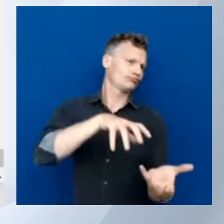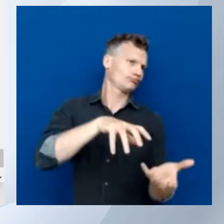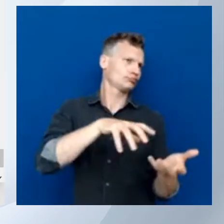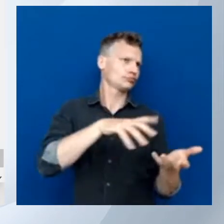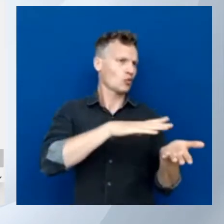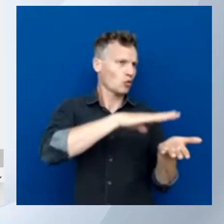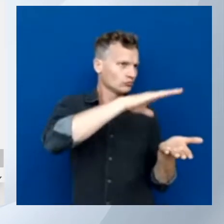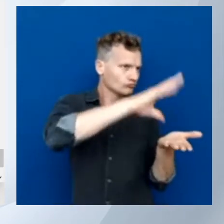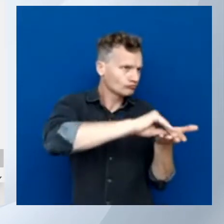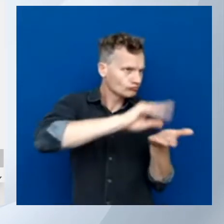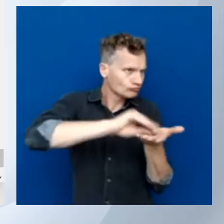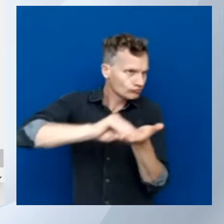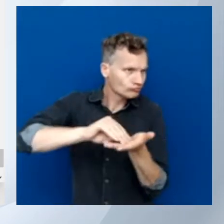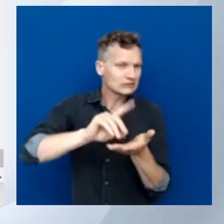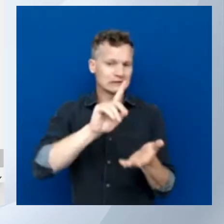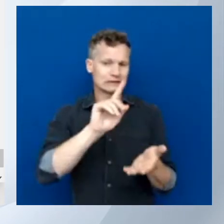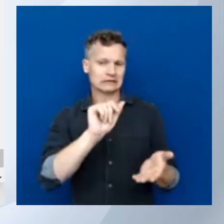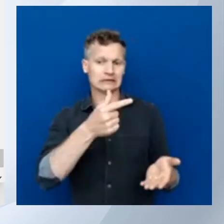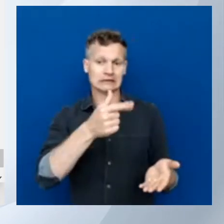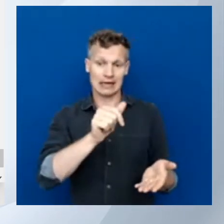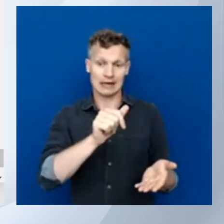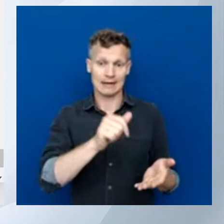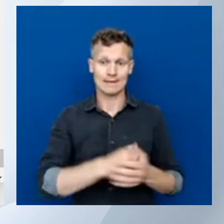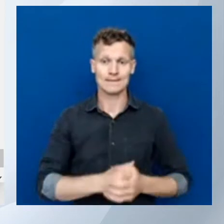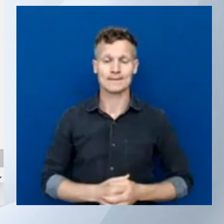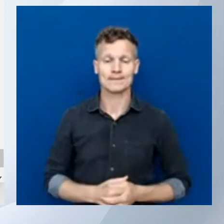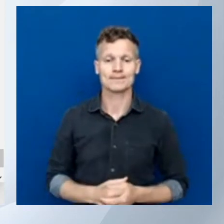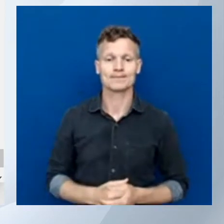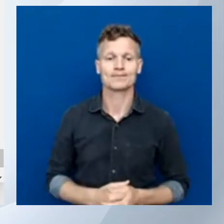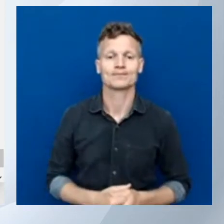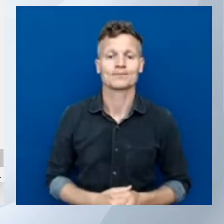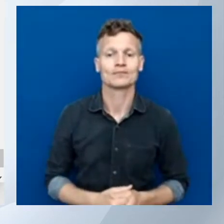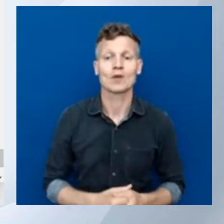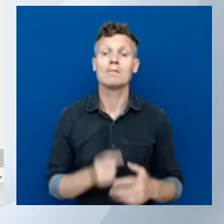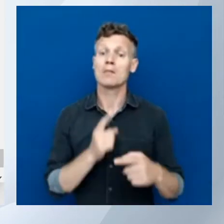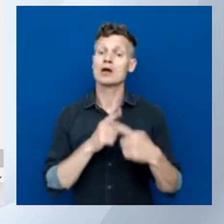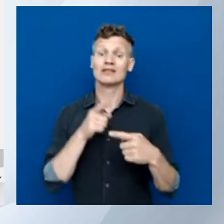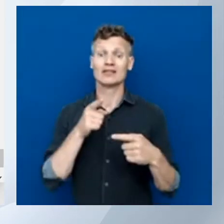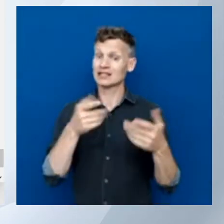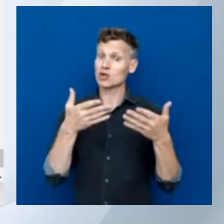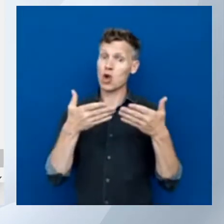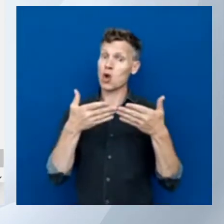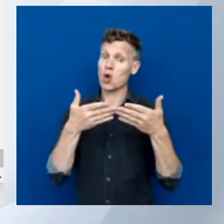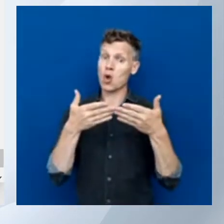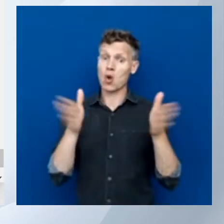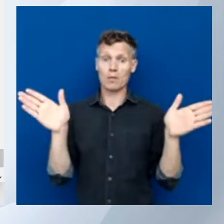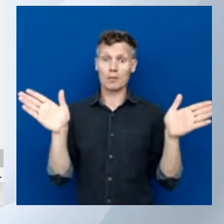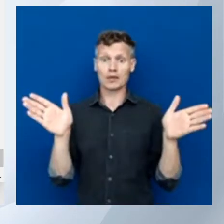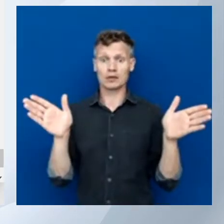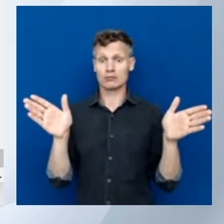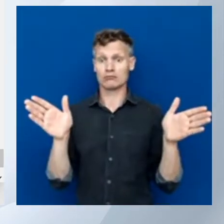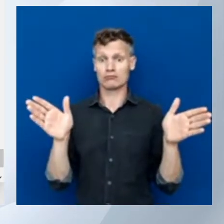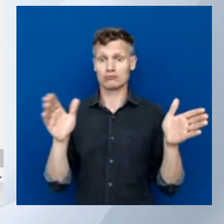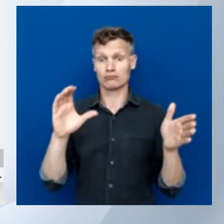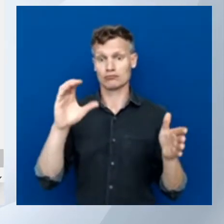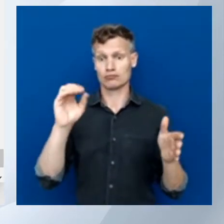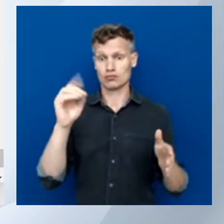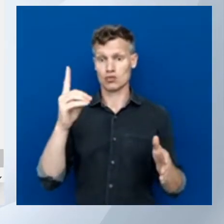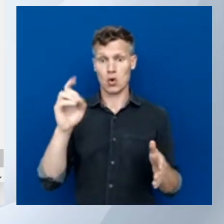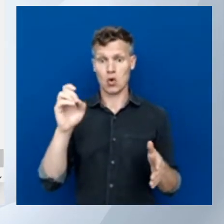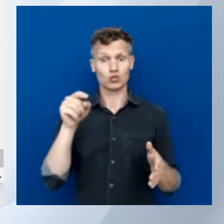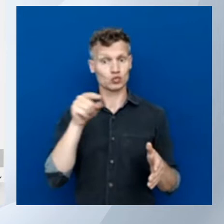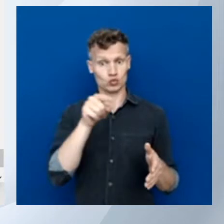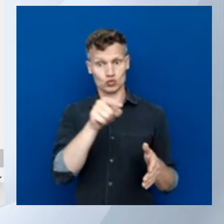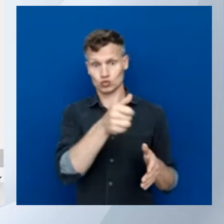it is an open source code, and you are welcome to try it out and go and play with it. You can see the GitHub code on